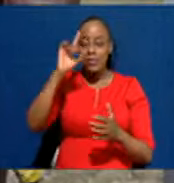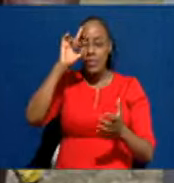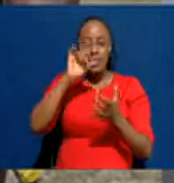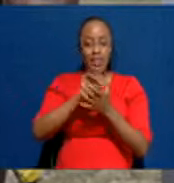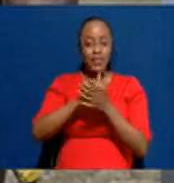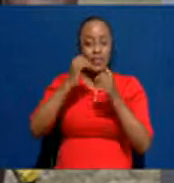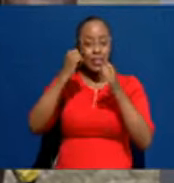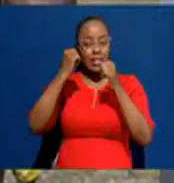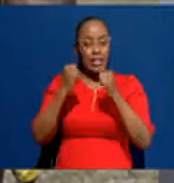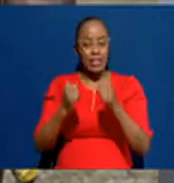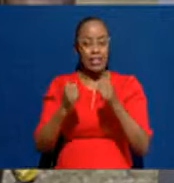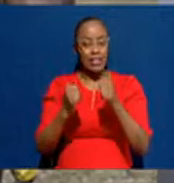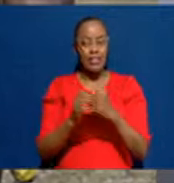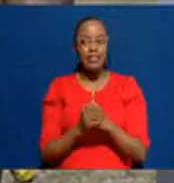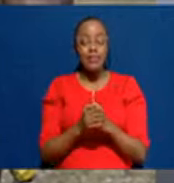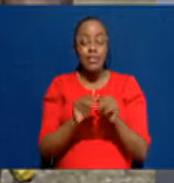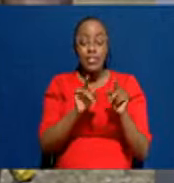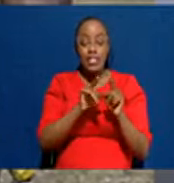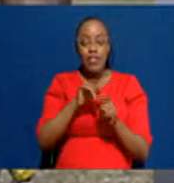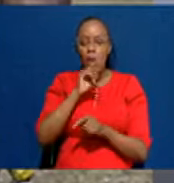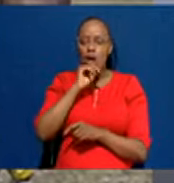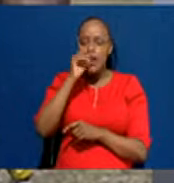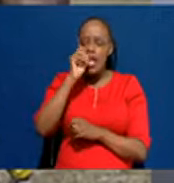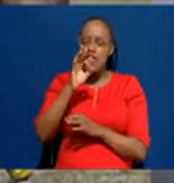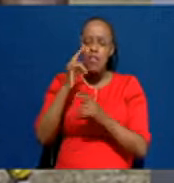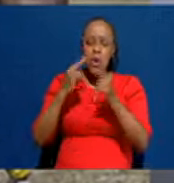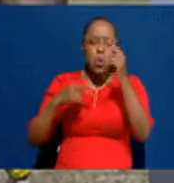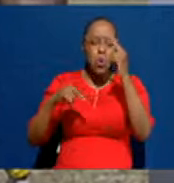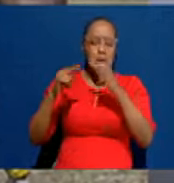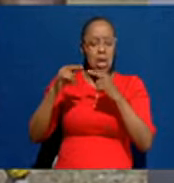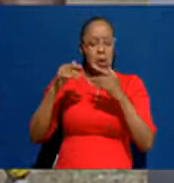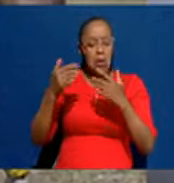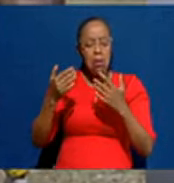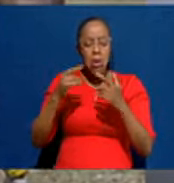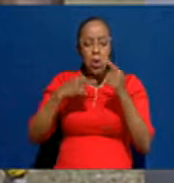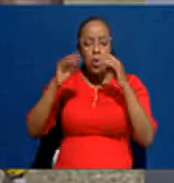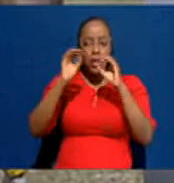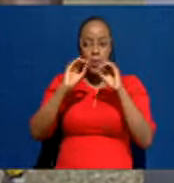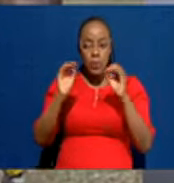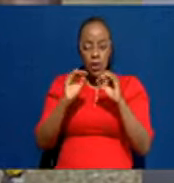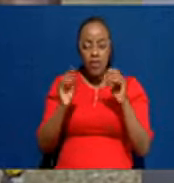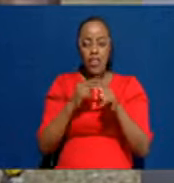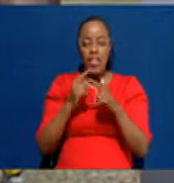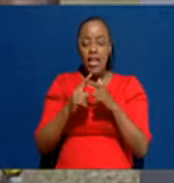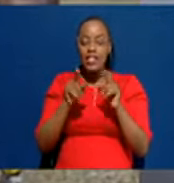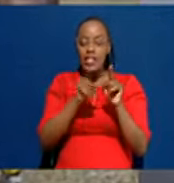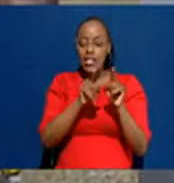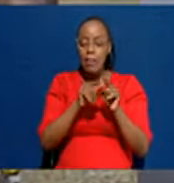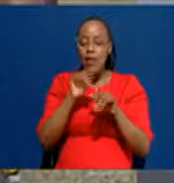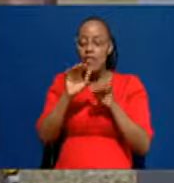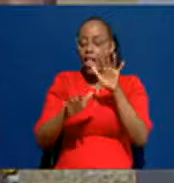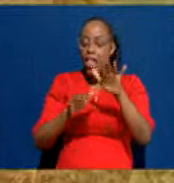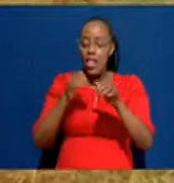Unbelievable. I wonder if she won those races, we'll ask her right now. So from barefoot,